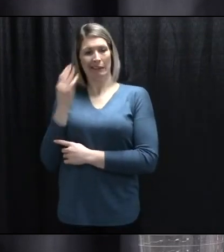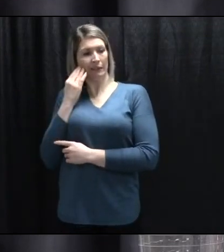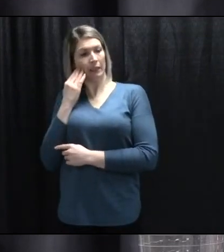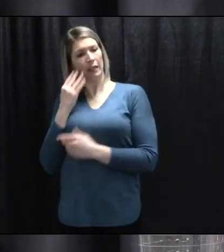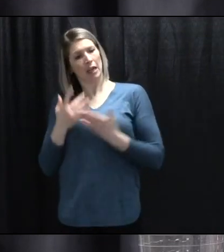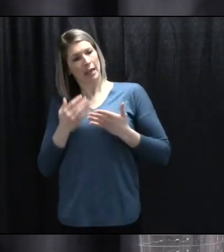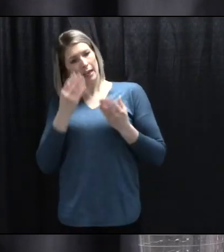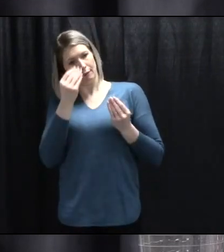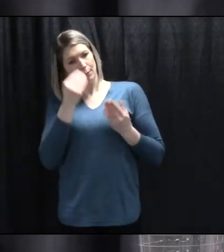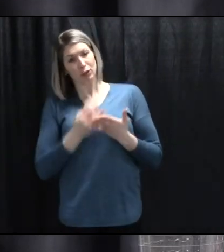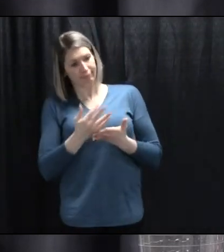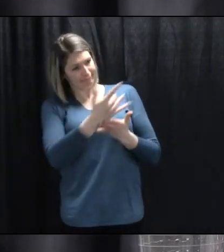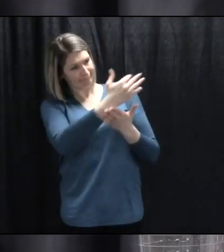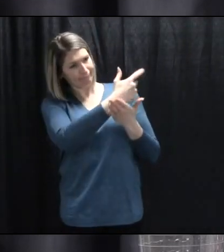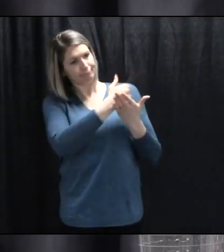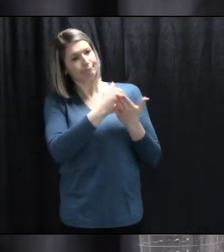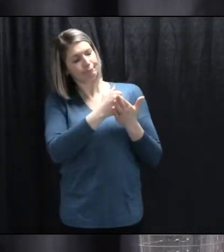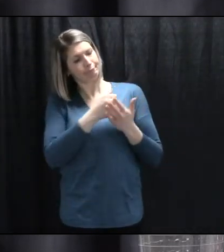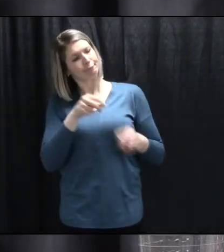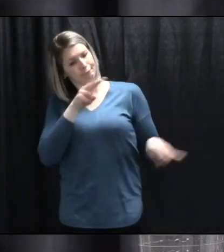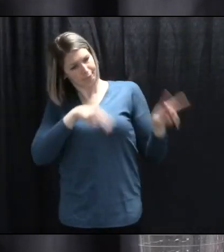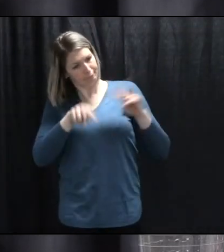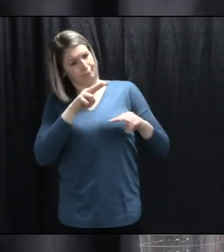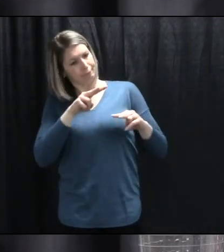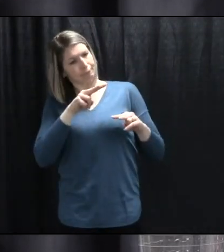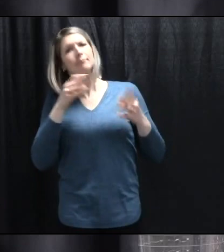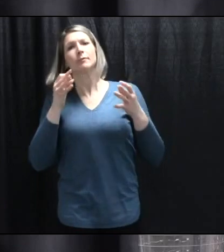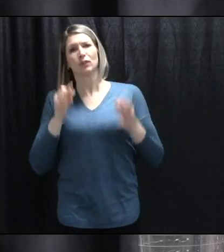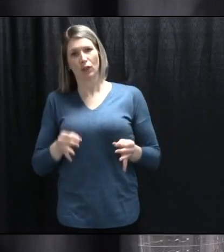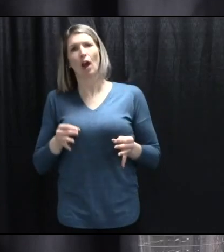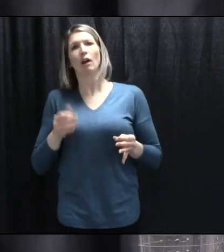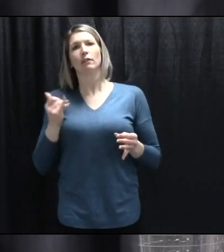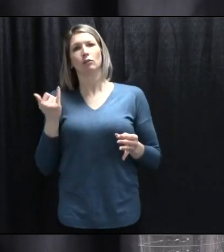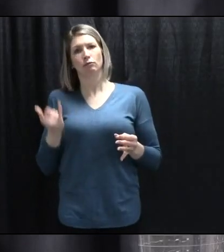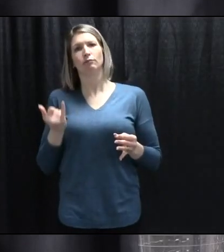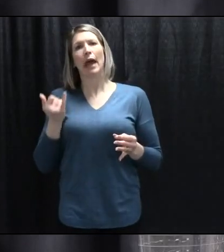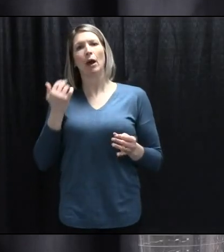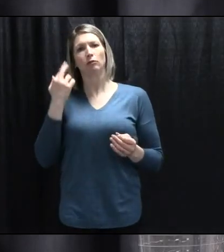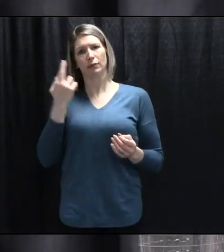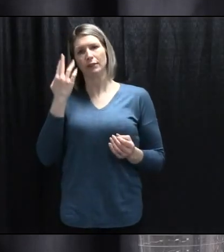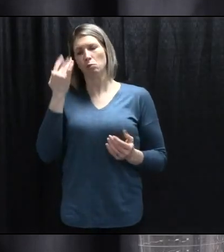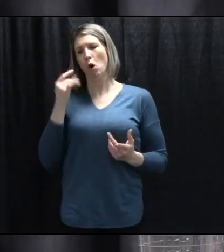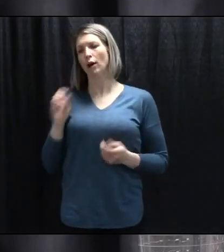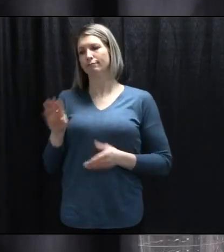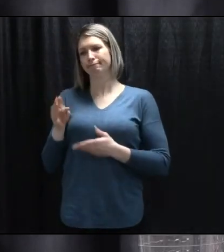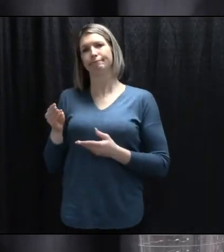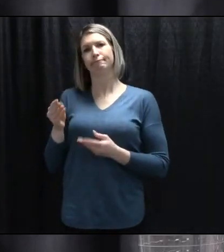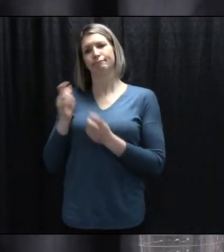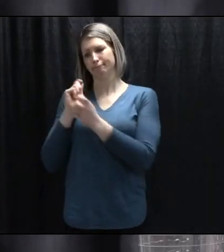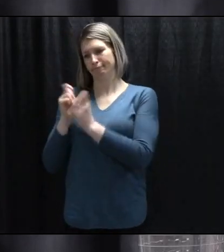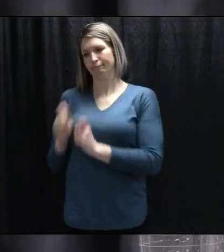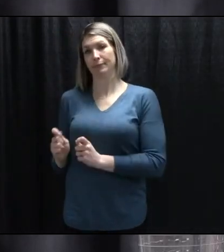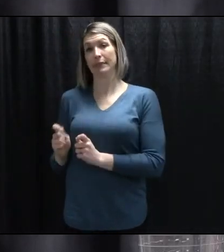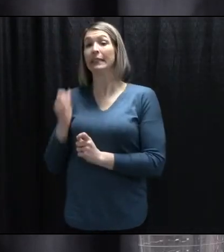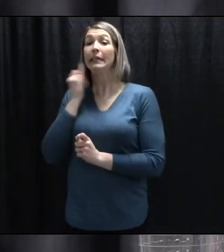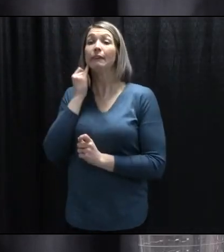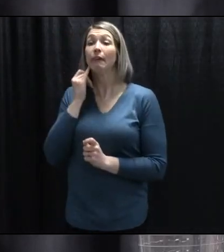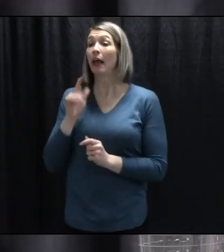we have. If there is peer-reviewed evidence out there that says differently, we'll certainly look at that, and if we need to change, we